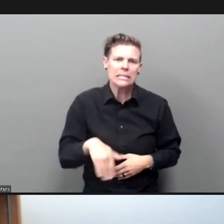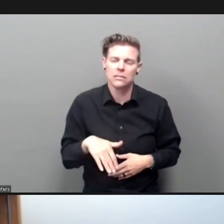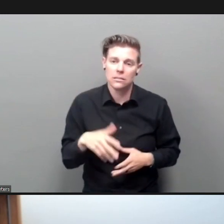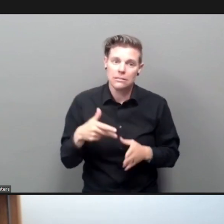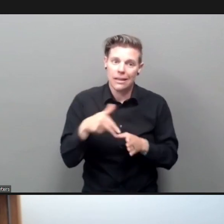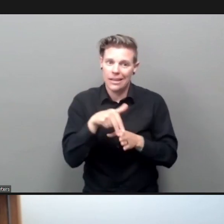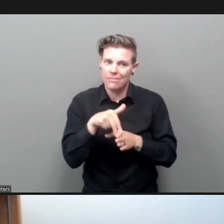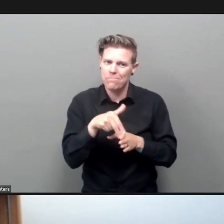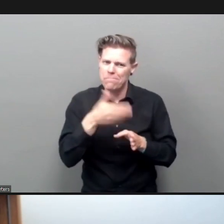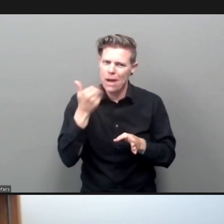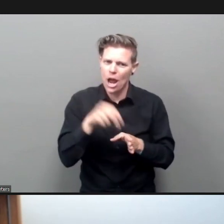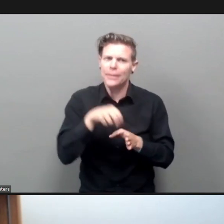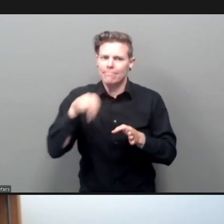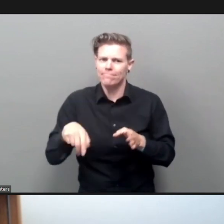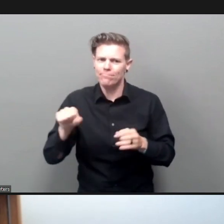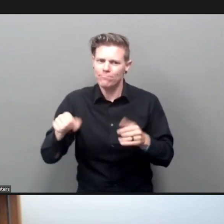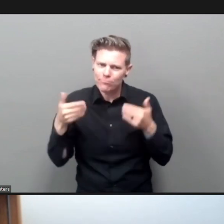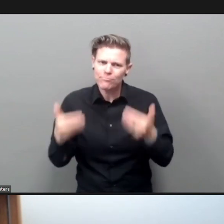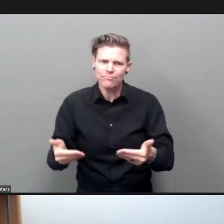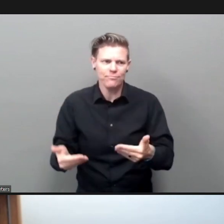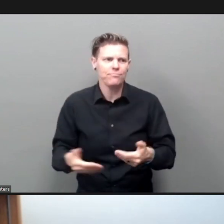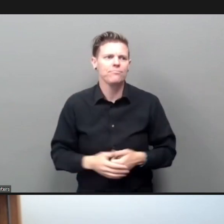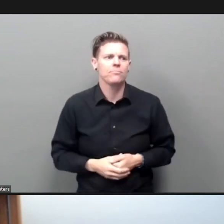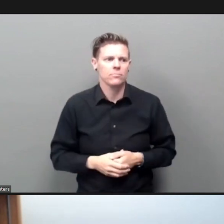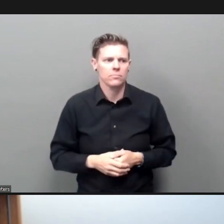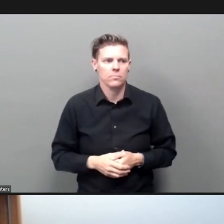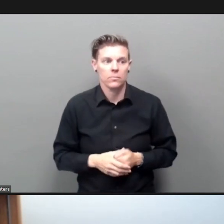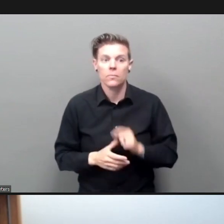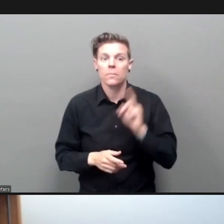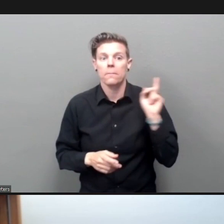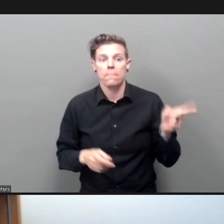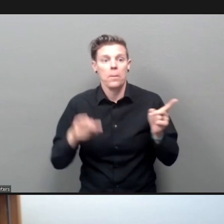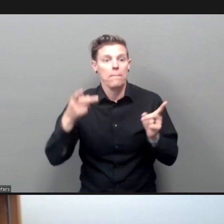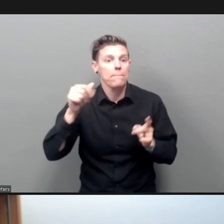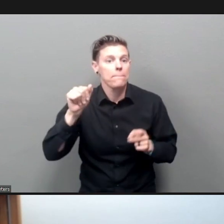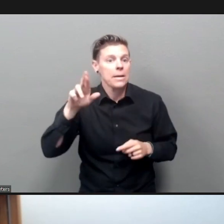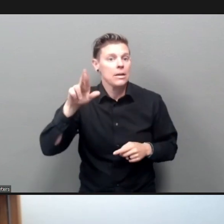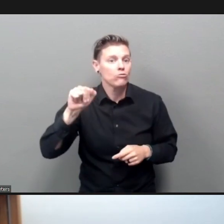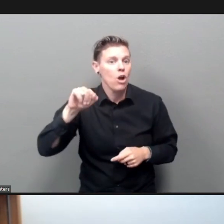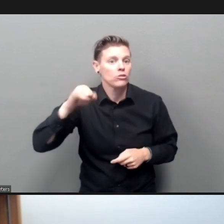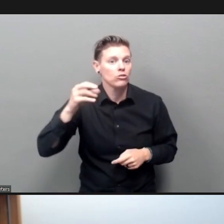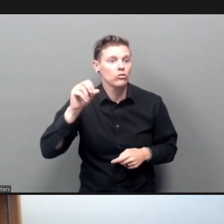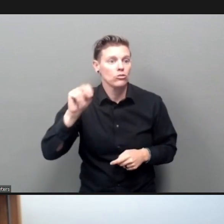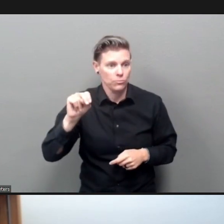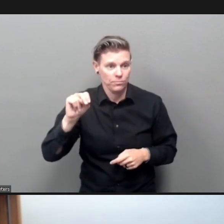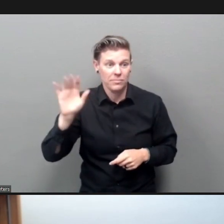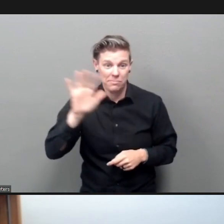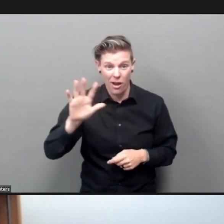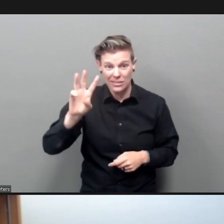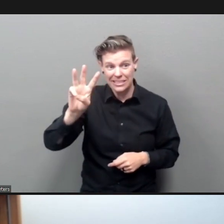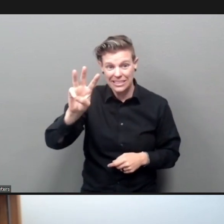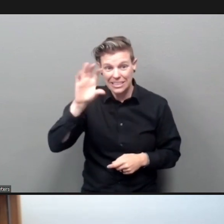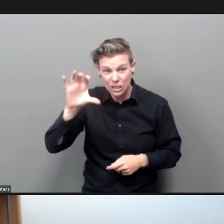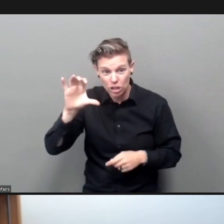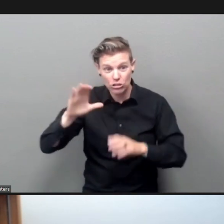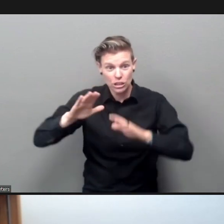to the CDC, about 600 children have died in the whole United States. And so that's super sad.